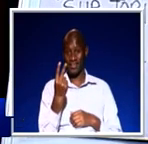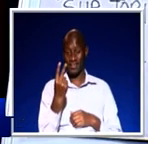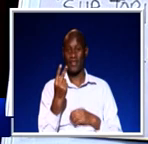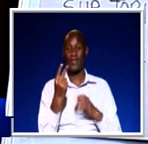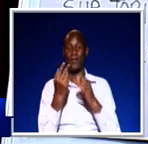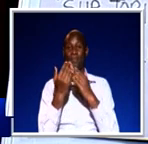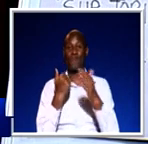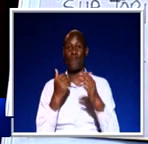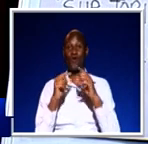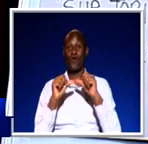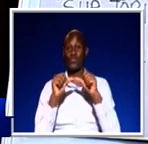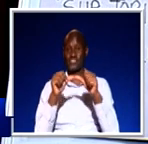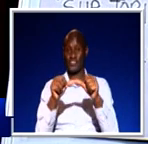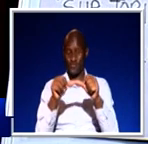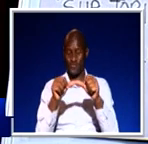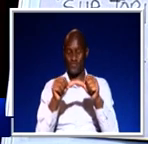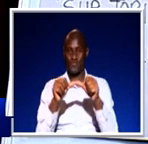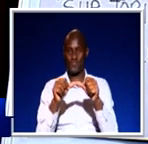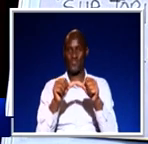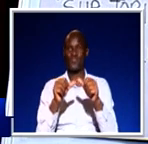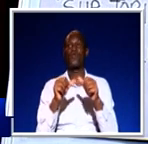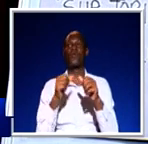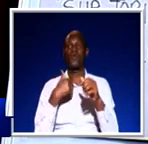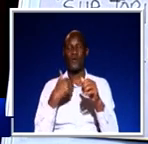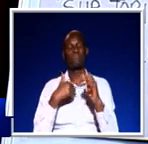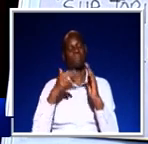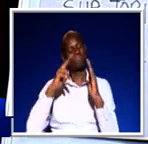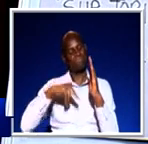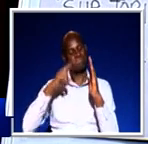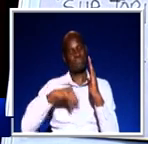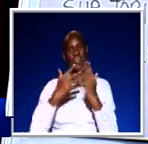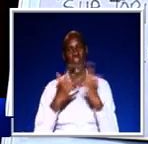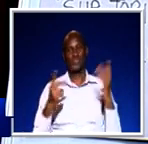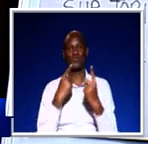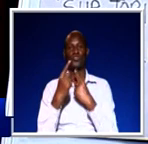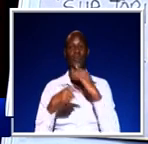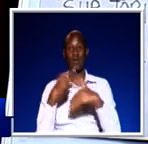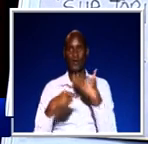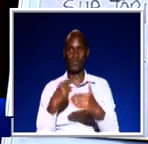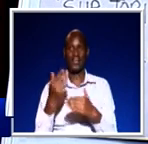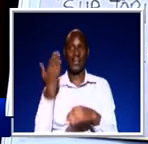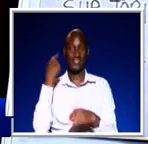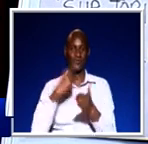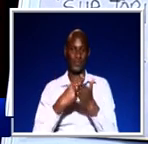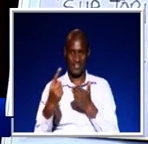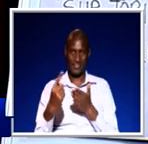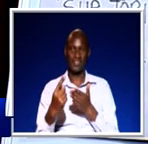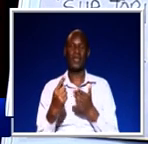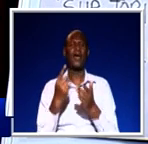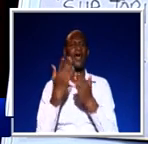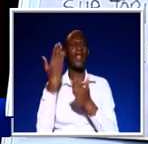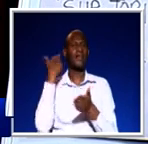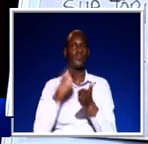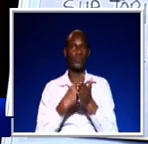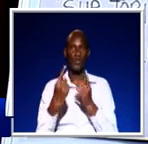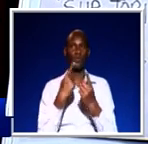before we continue, let us go through some of the things that we talked about last week. So last week we